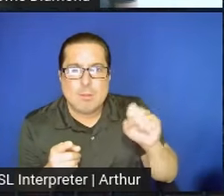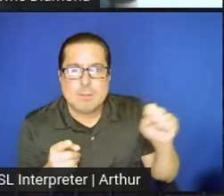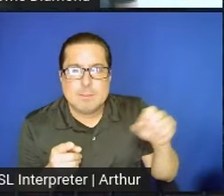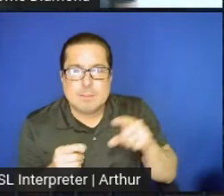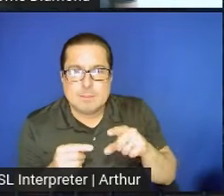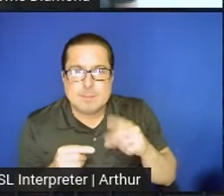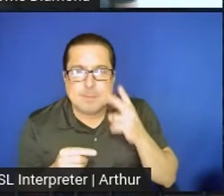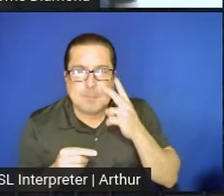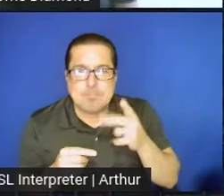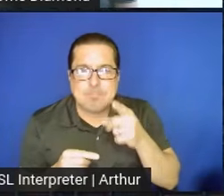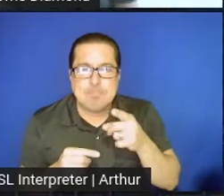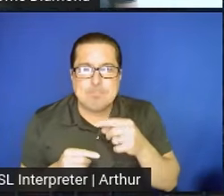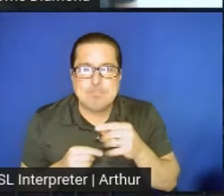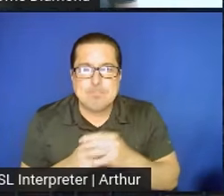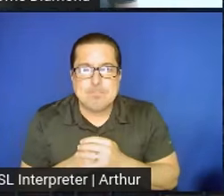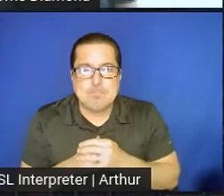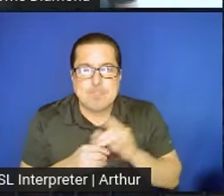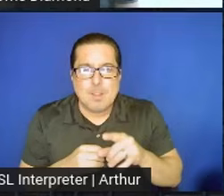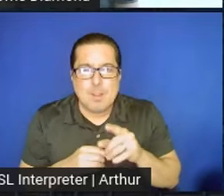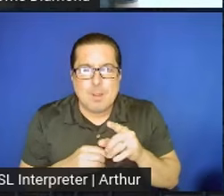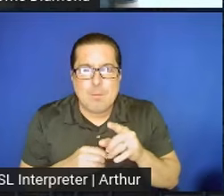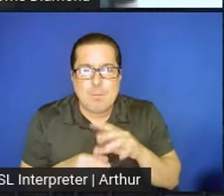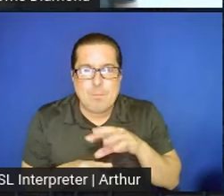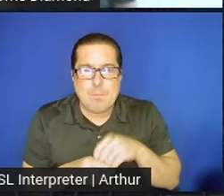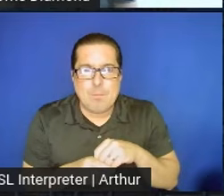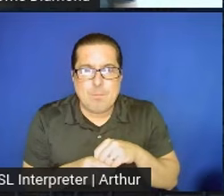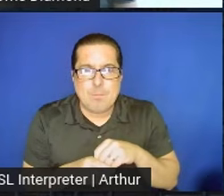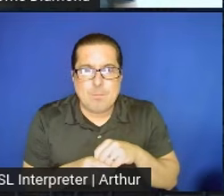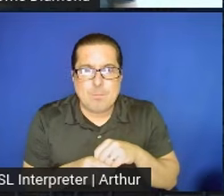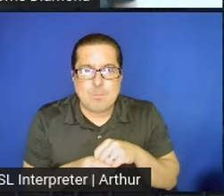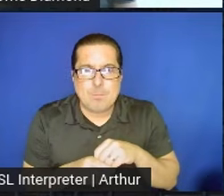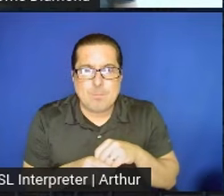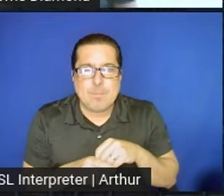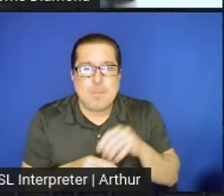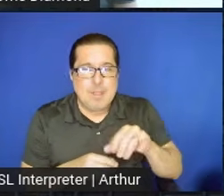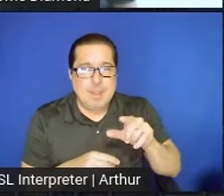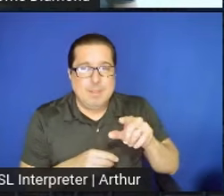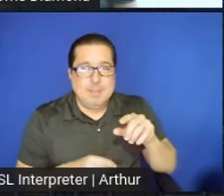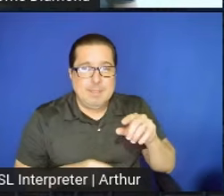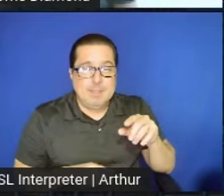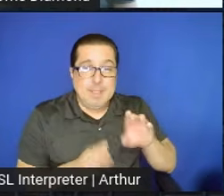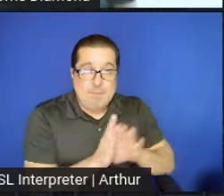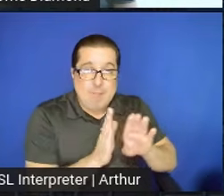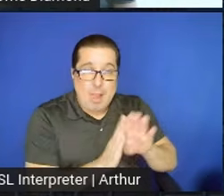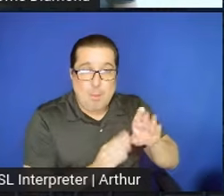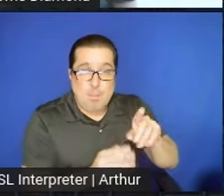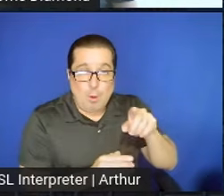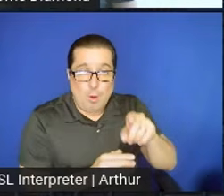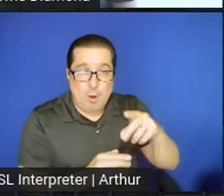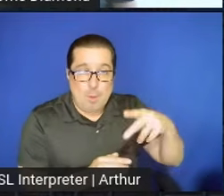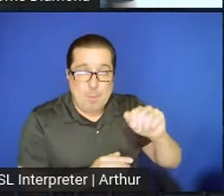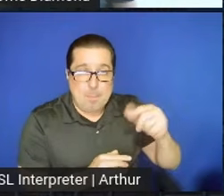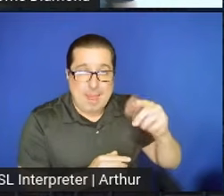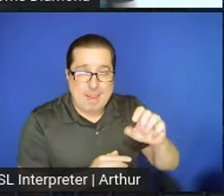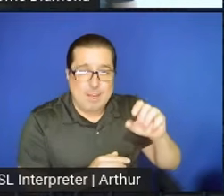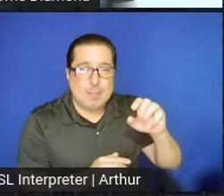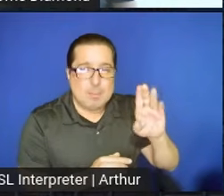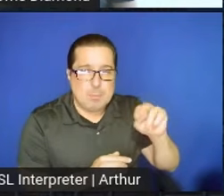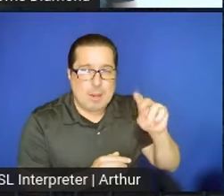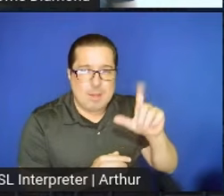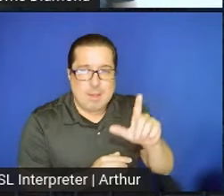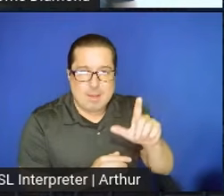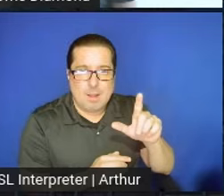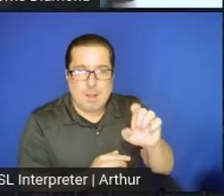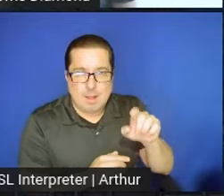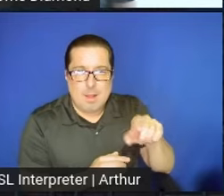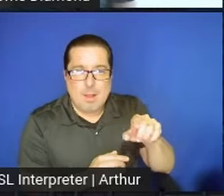And this is still in, this is a developer package bundle, so a development